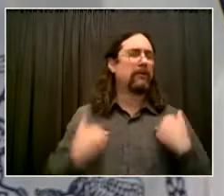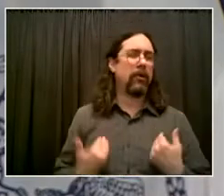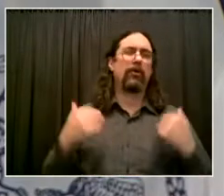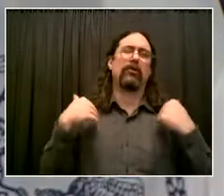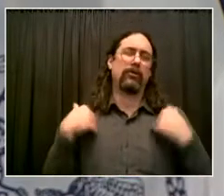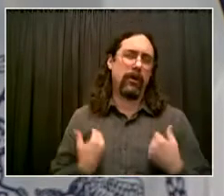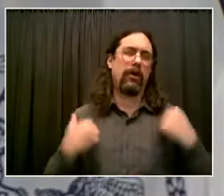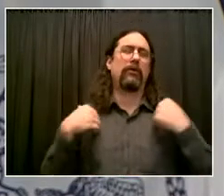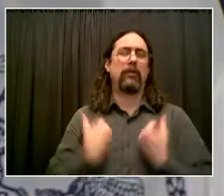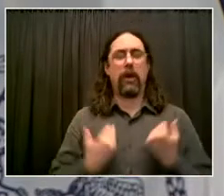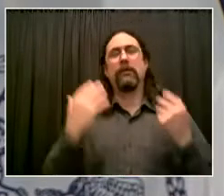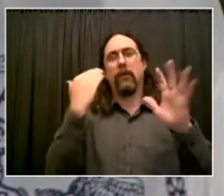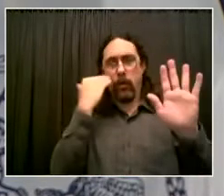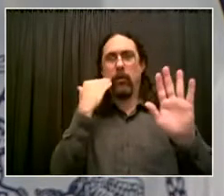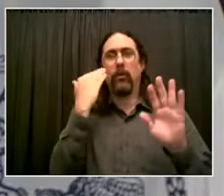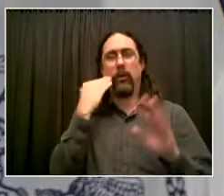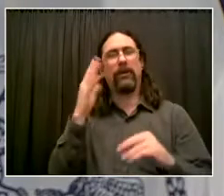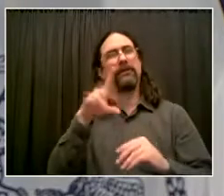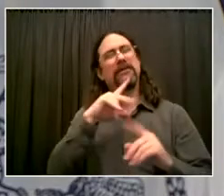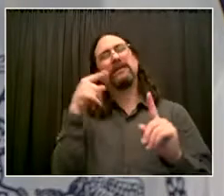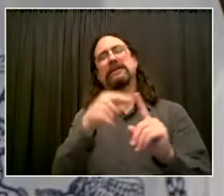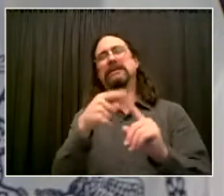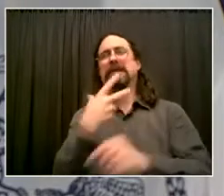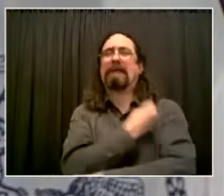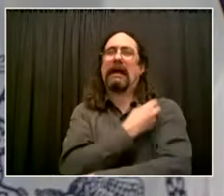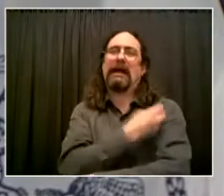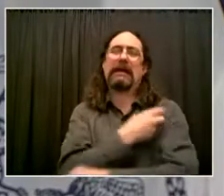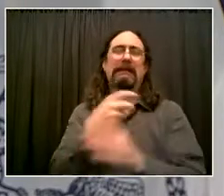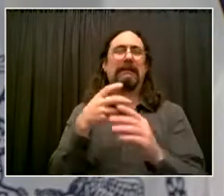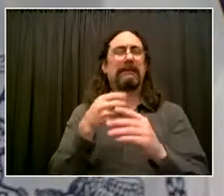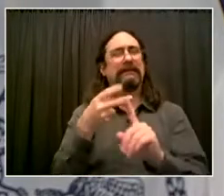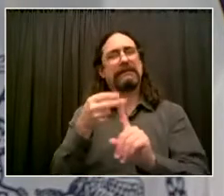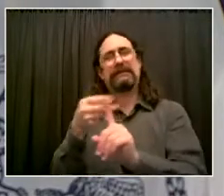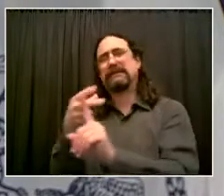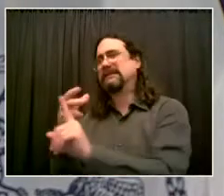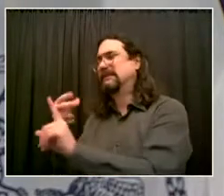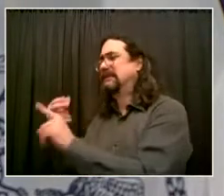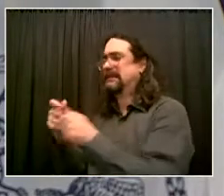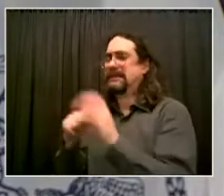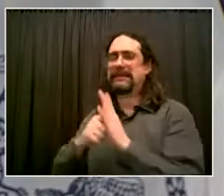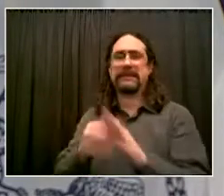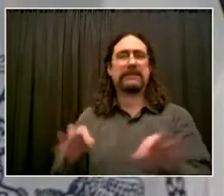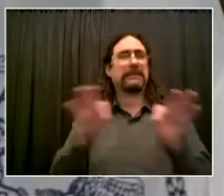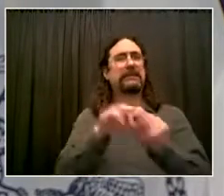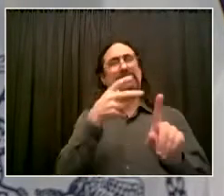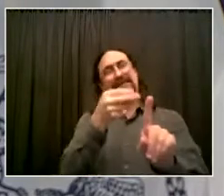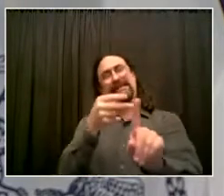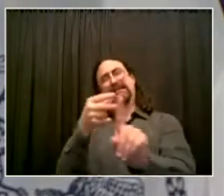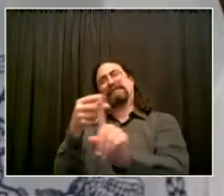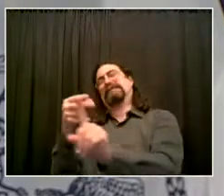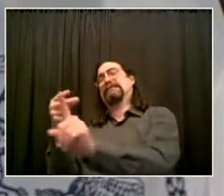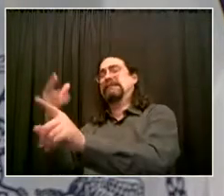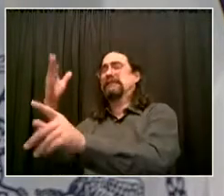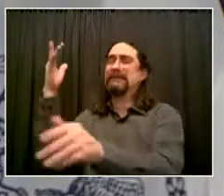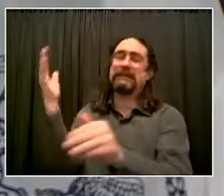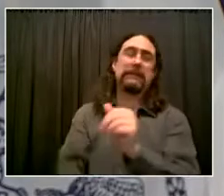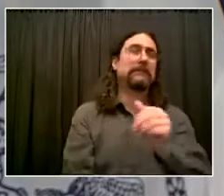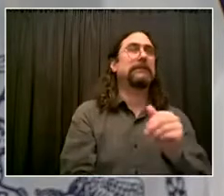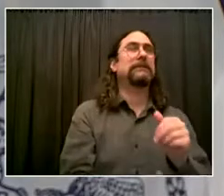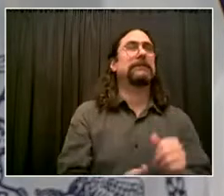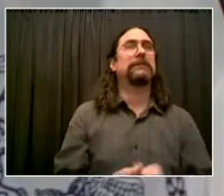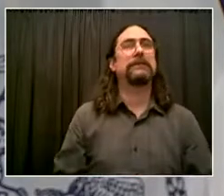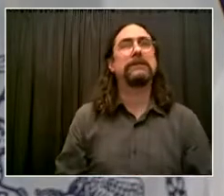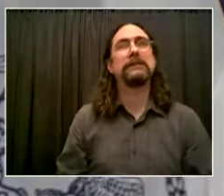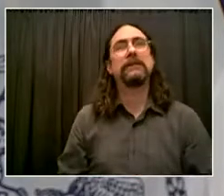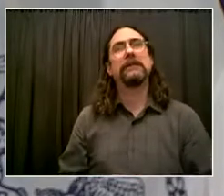5 million fully vaccinated New Yorkers by June. That's the number one factor here. Continuing to expand vaccination, getting more supply,